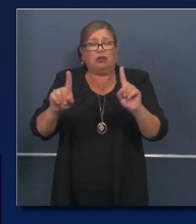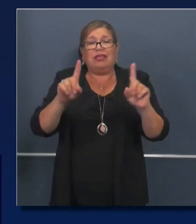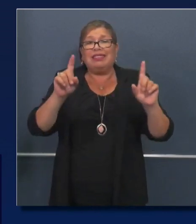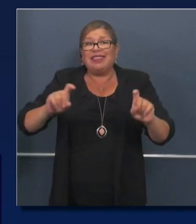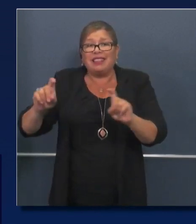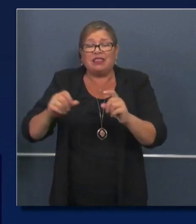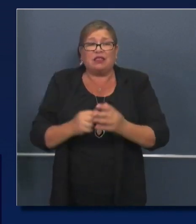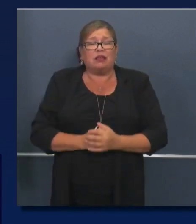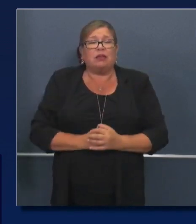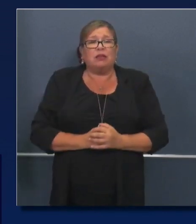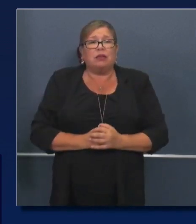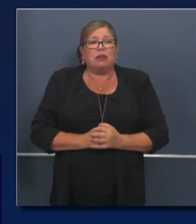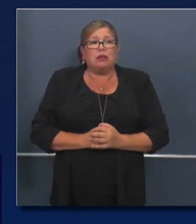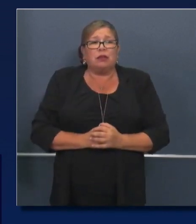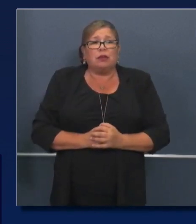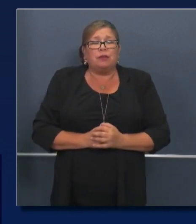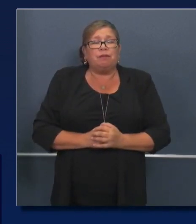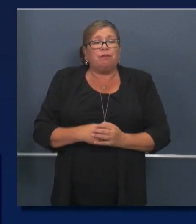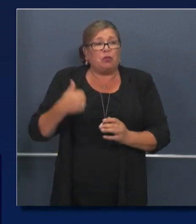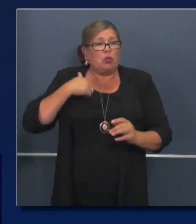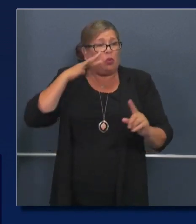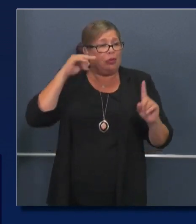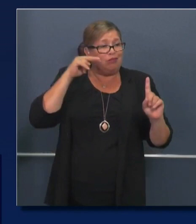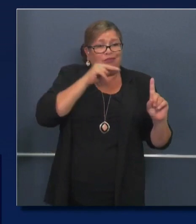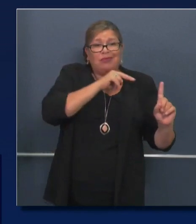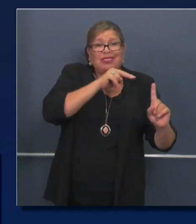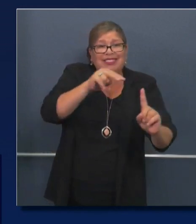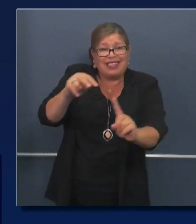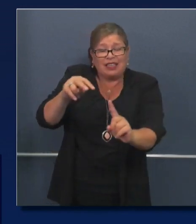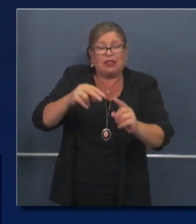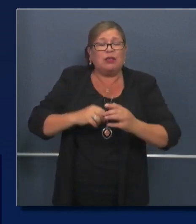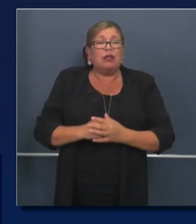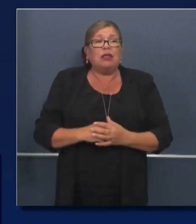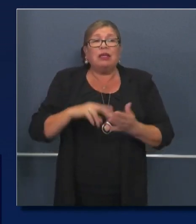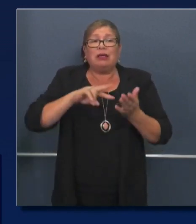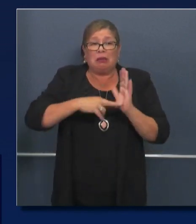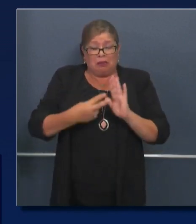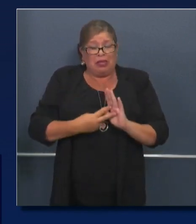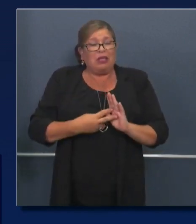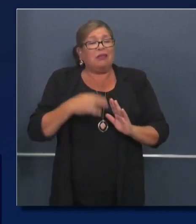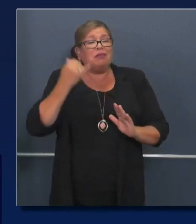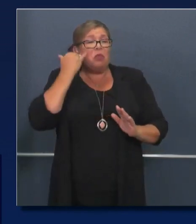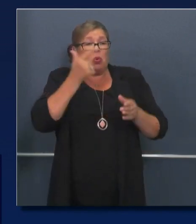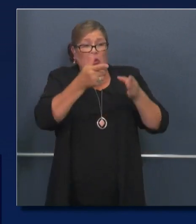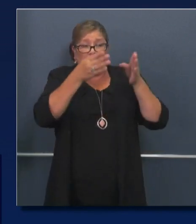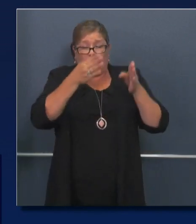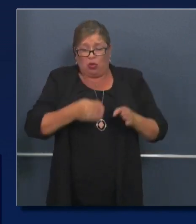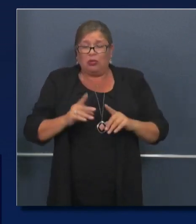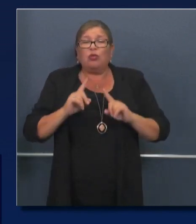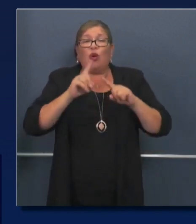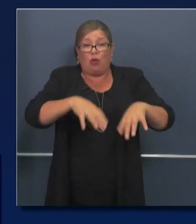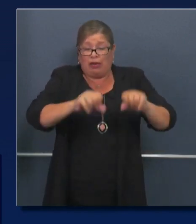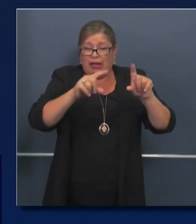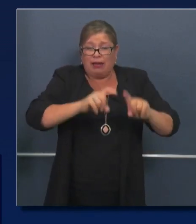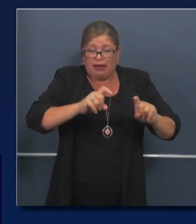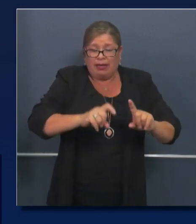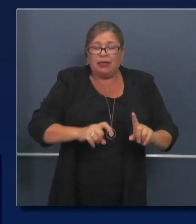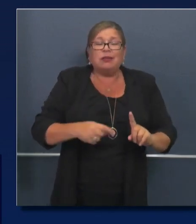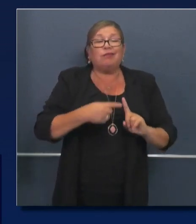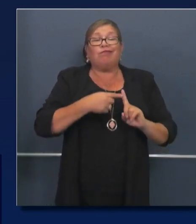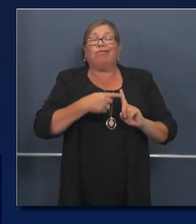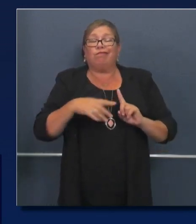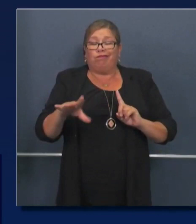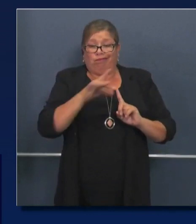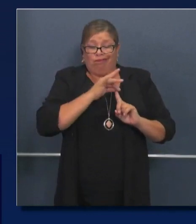also now, as we reopen our economy, must be able to contact individuals that have tested positive and make sure that